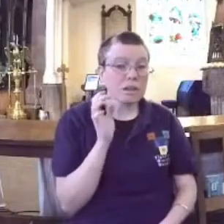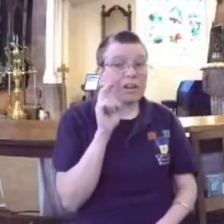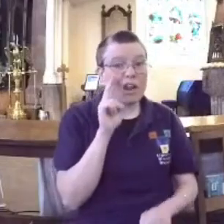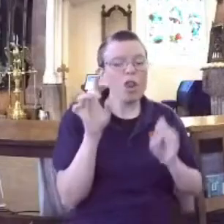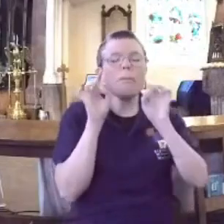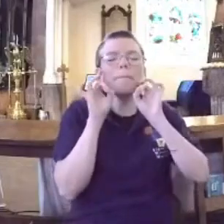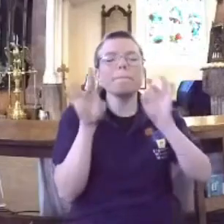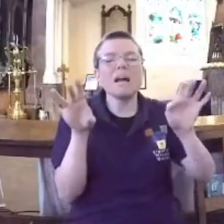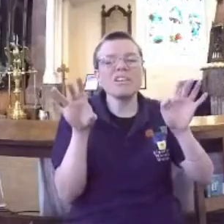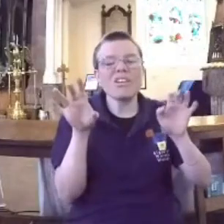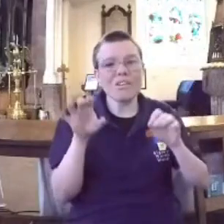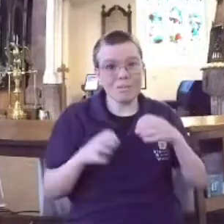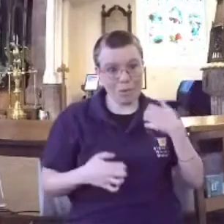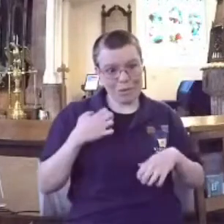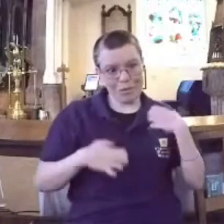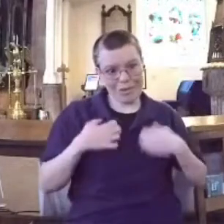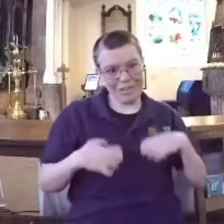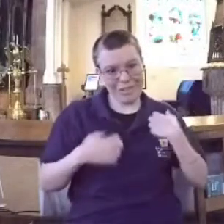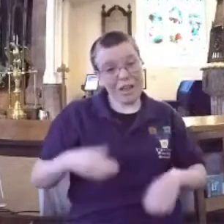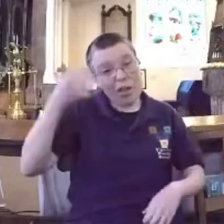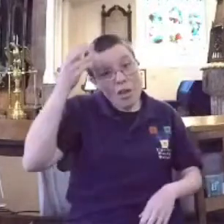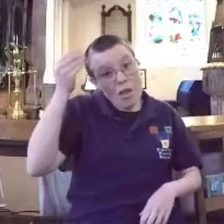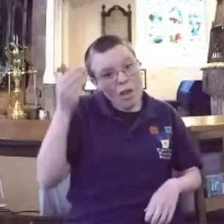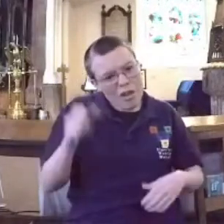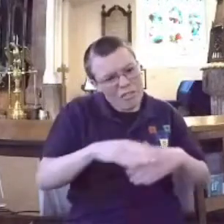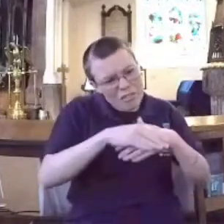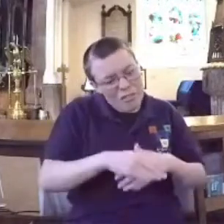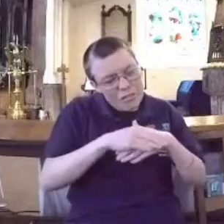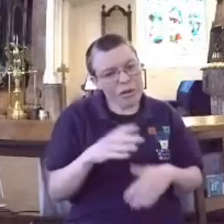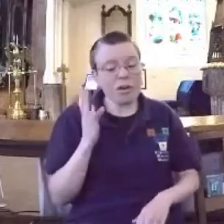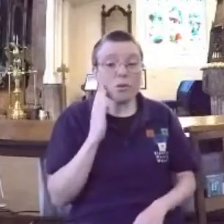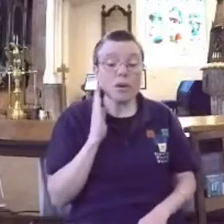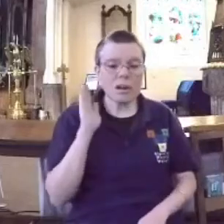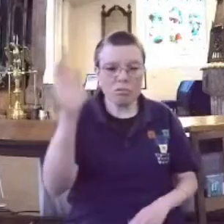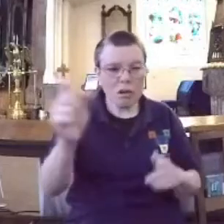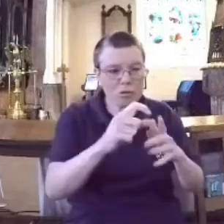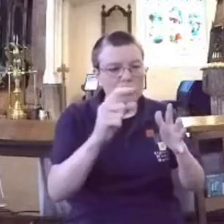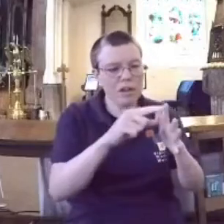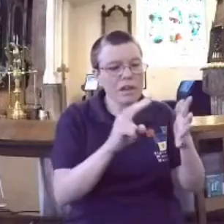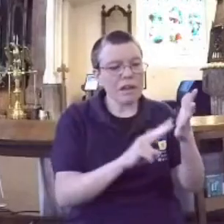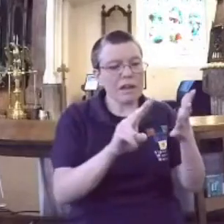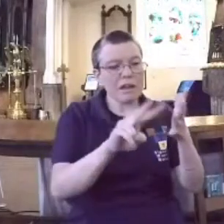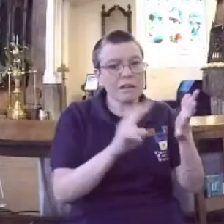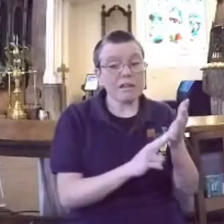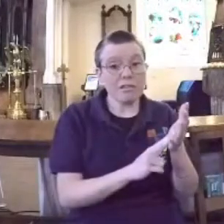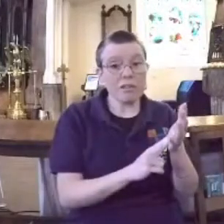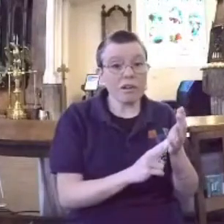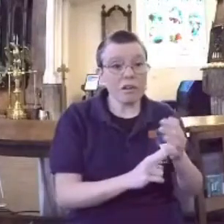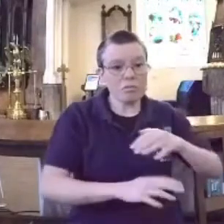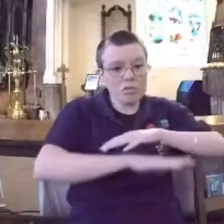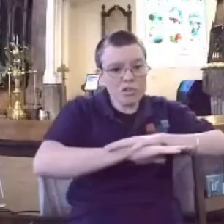magical. But it was fascinating to learn from a friend when he travelled down to Devon to sit on a patch of grass with hundreds of